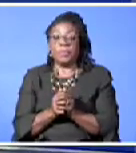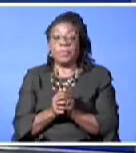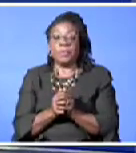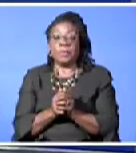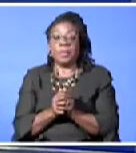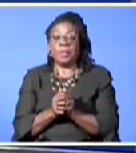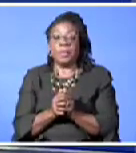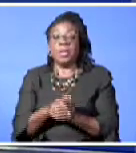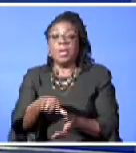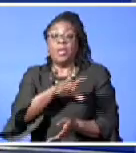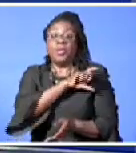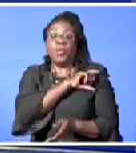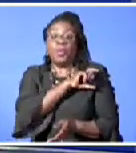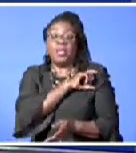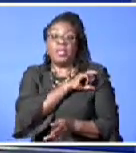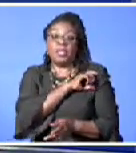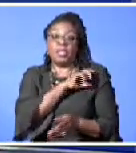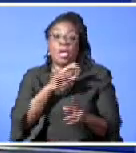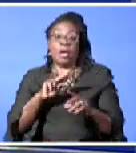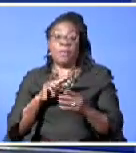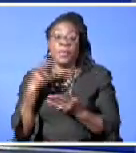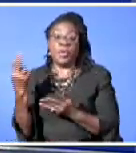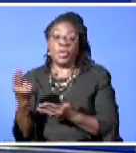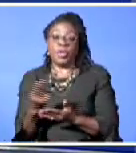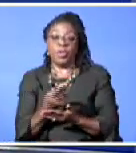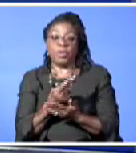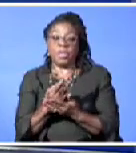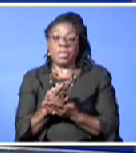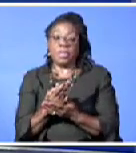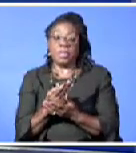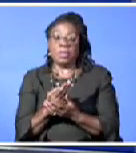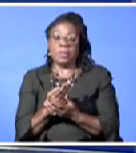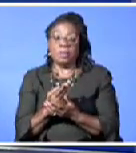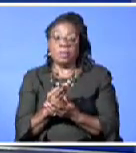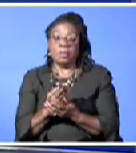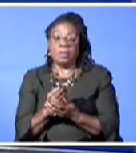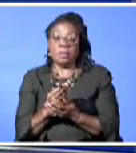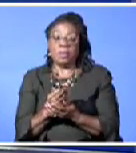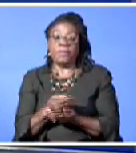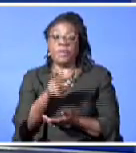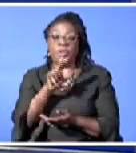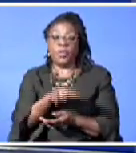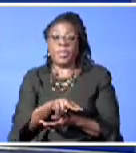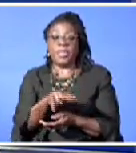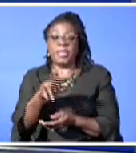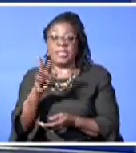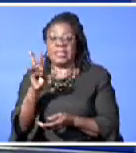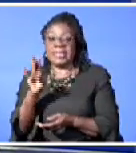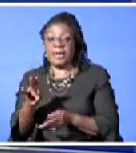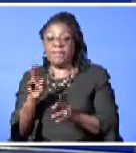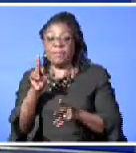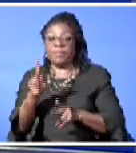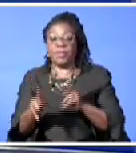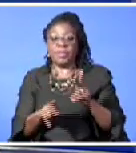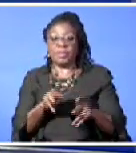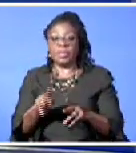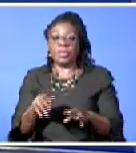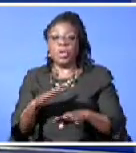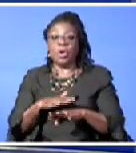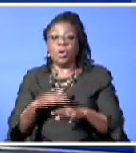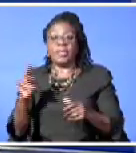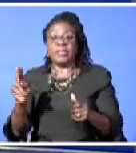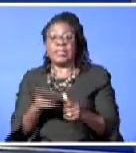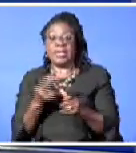Officers of the police force's operations unit cited the manager and 27 persons of an eatery on 2nd Street yesterday